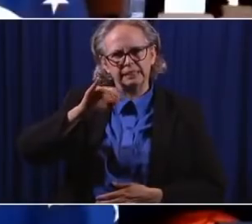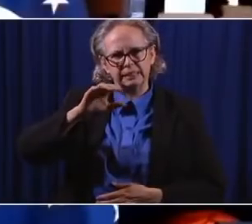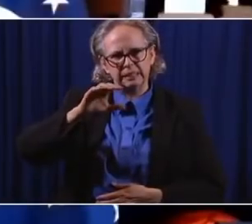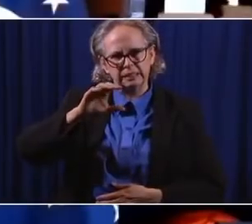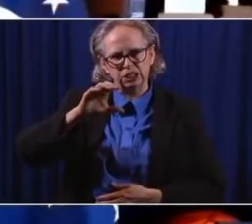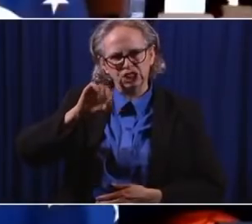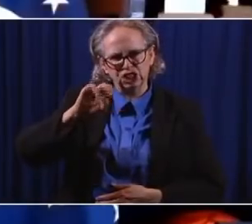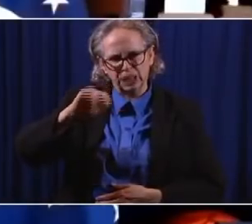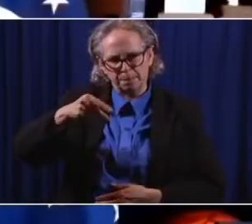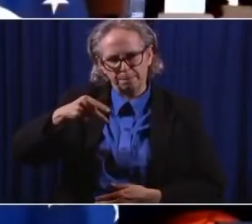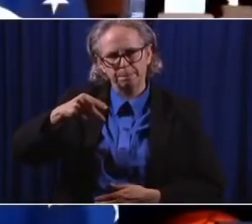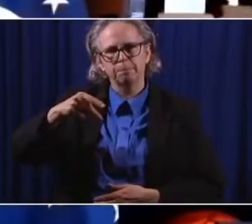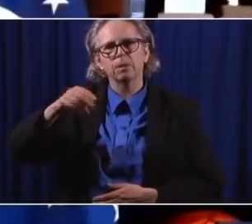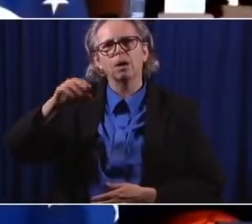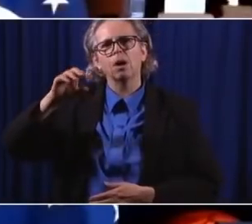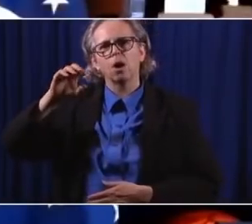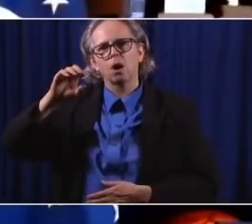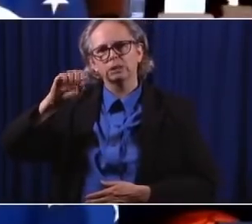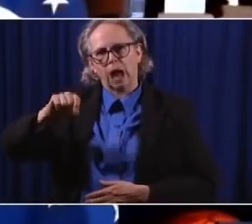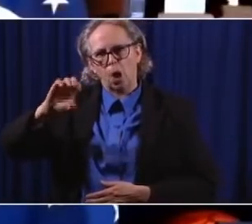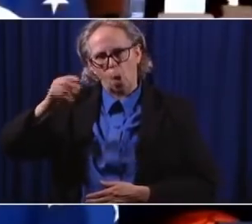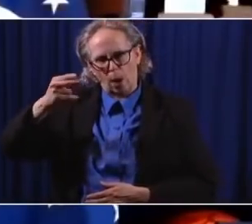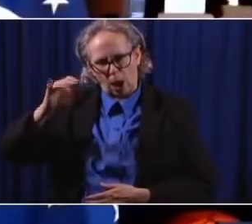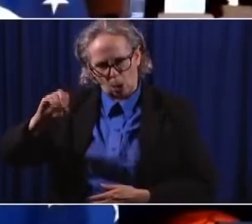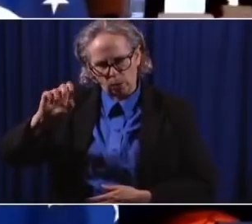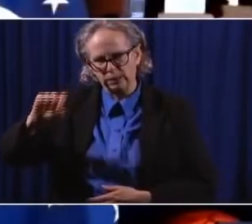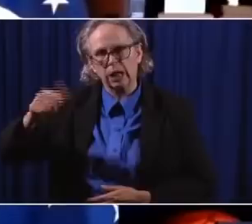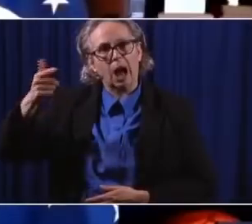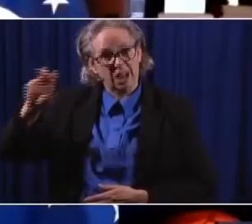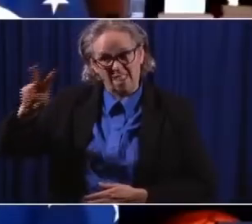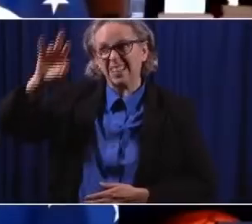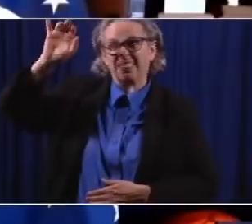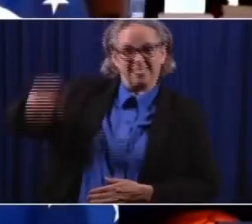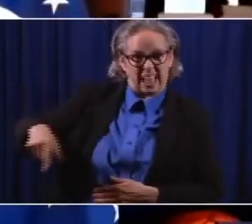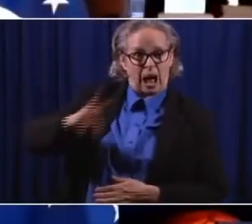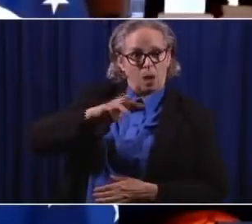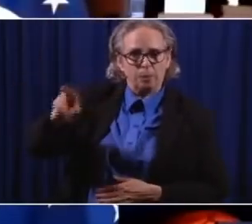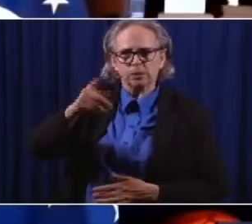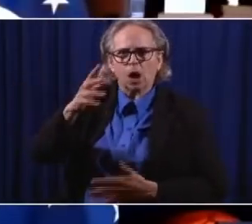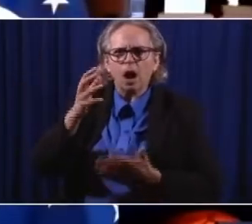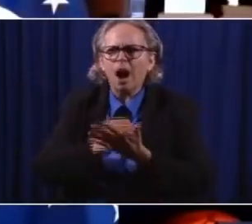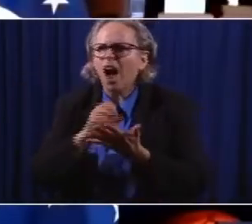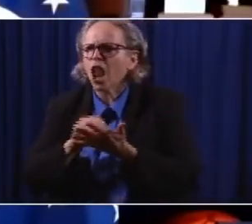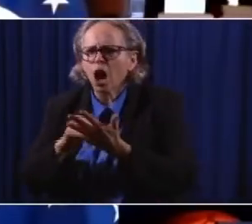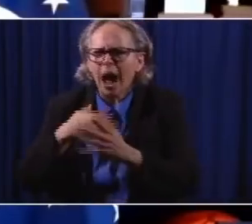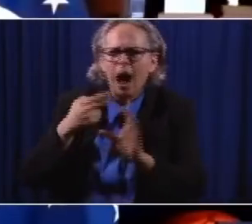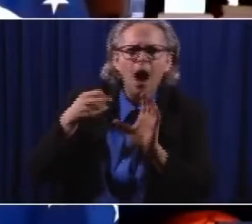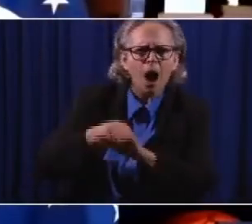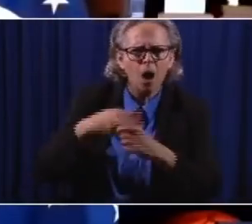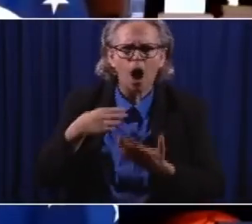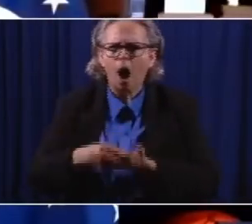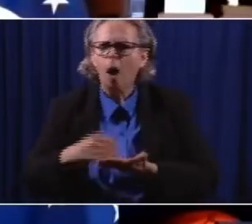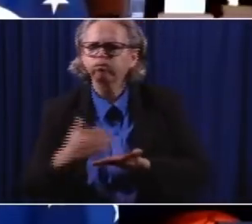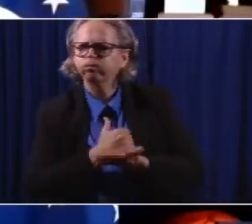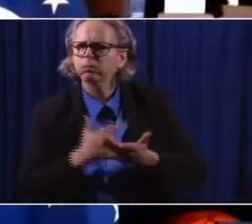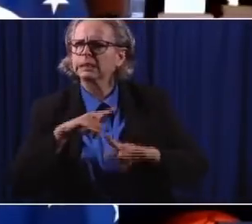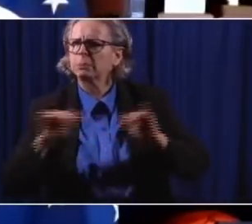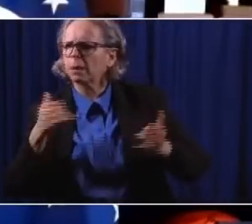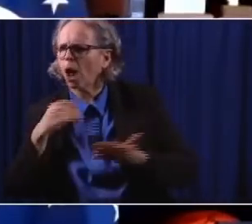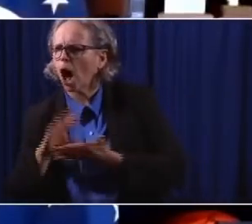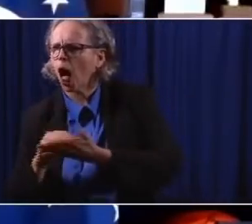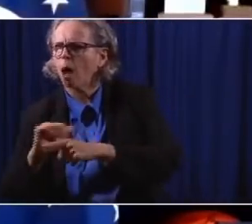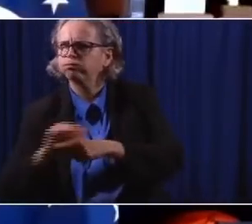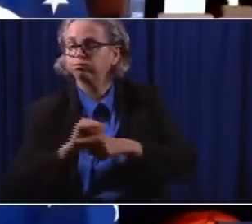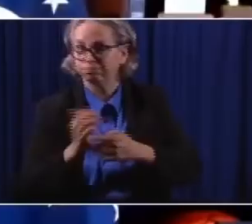apprentice.ohio.gov, and there's more information about how you can get involved in that process, in that system. I want to